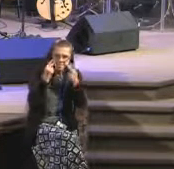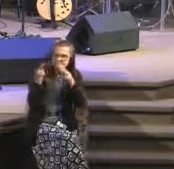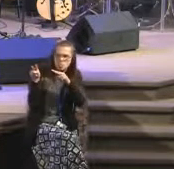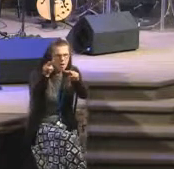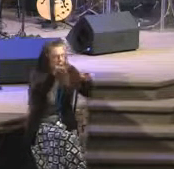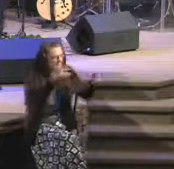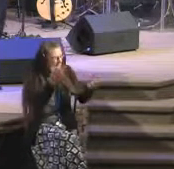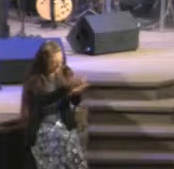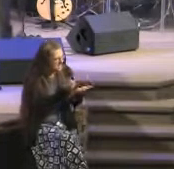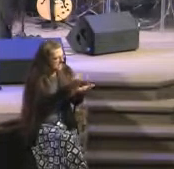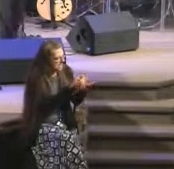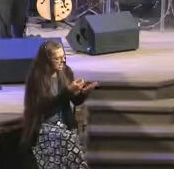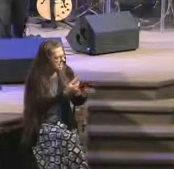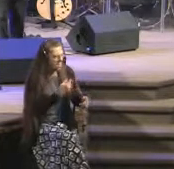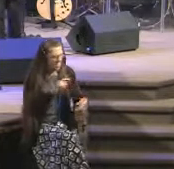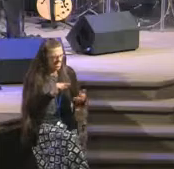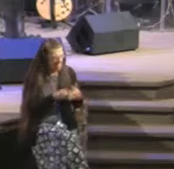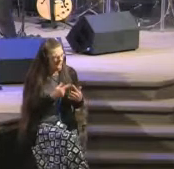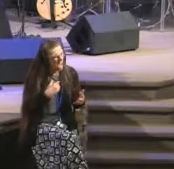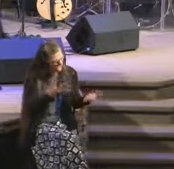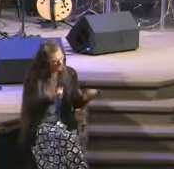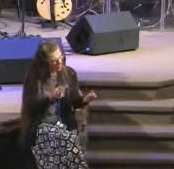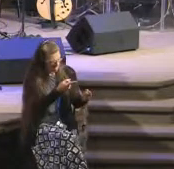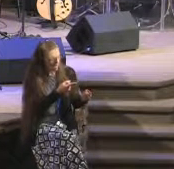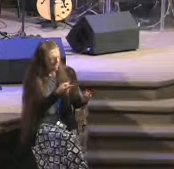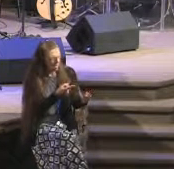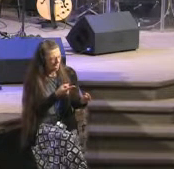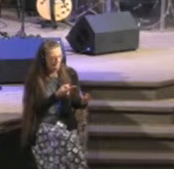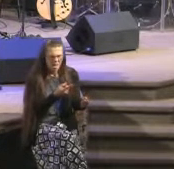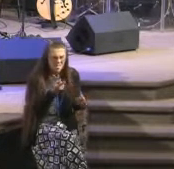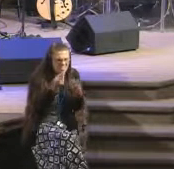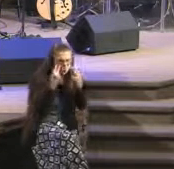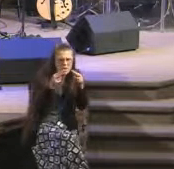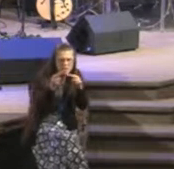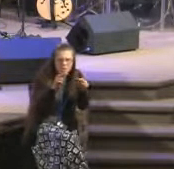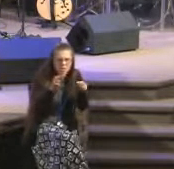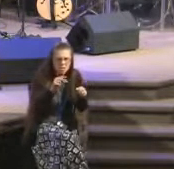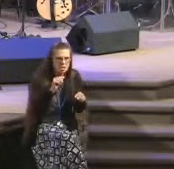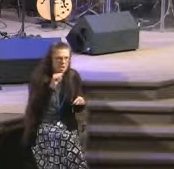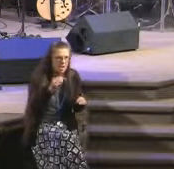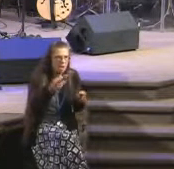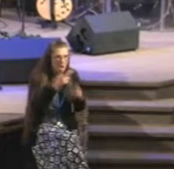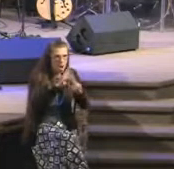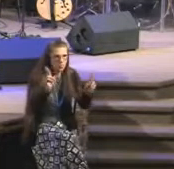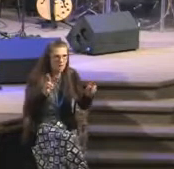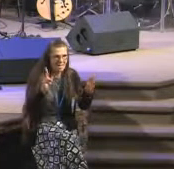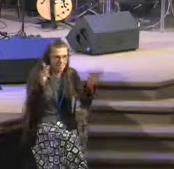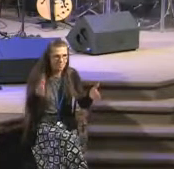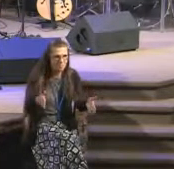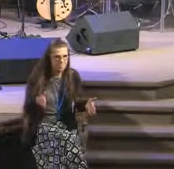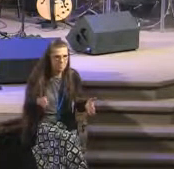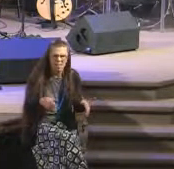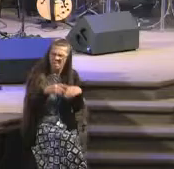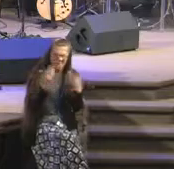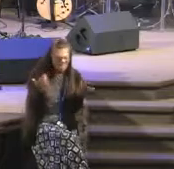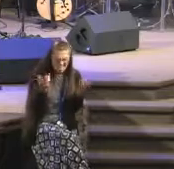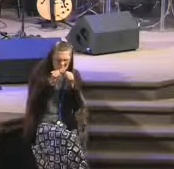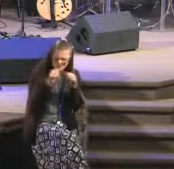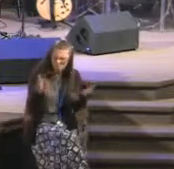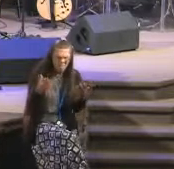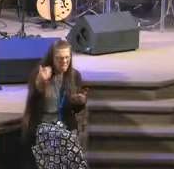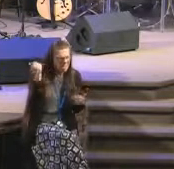everybody else is doing. And they start saying, man, I want some of that. Have you ever looked at the unrighteous people and it looks like they get blessed every time they turn